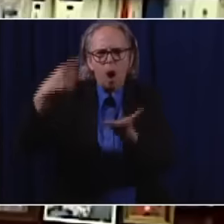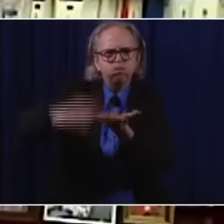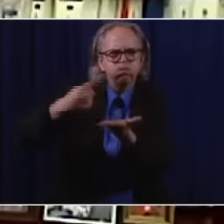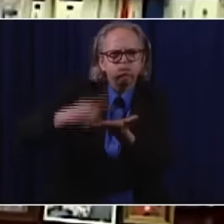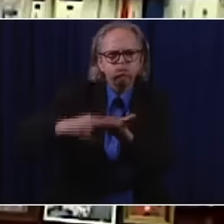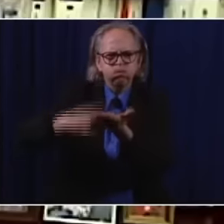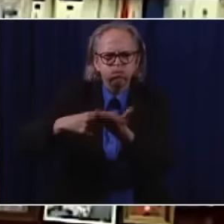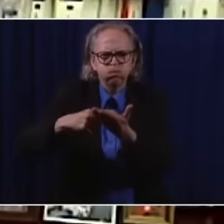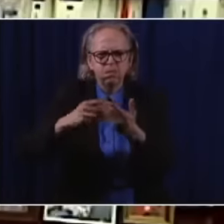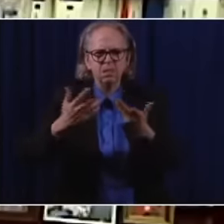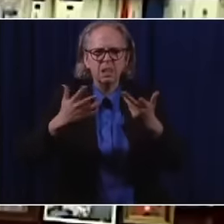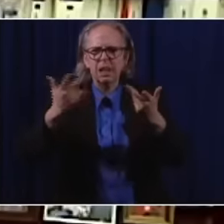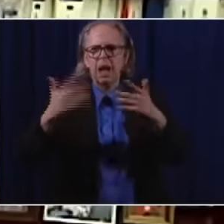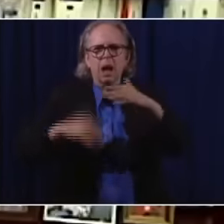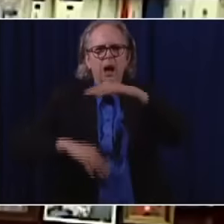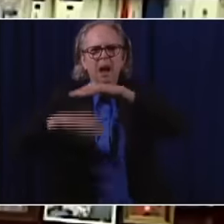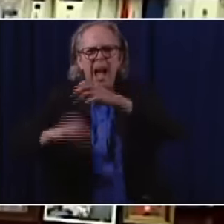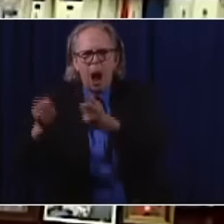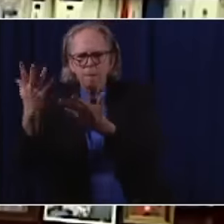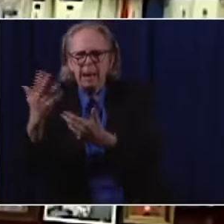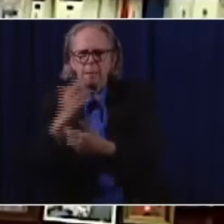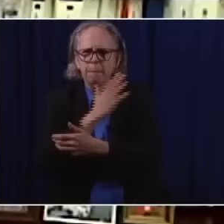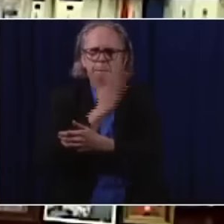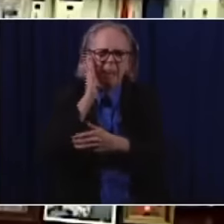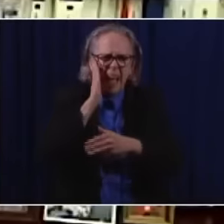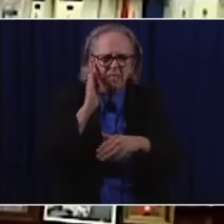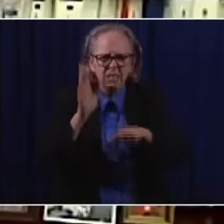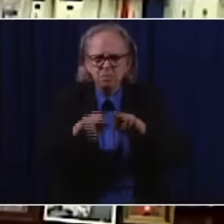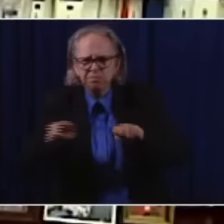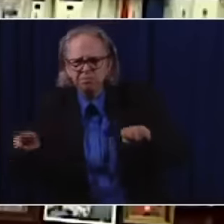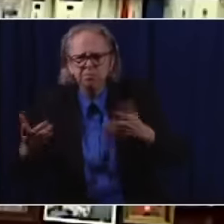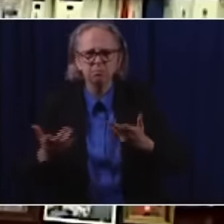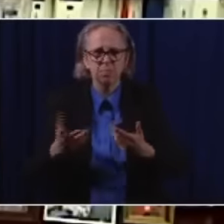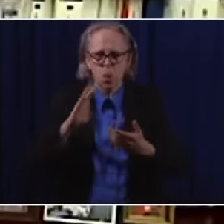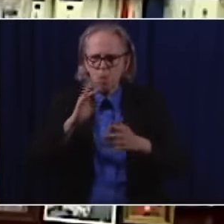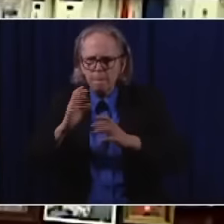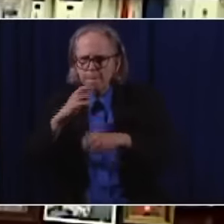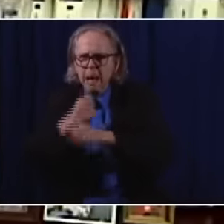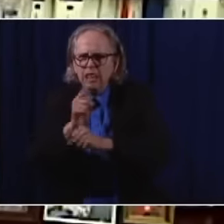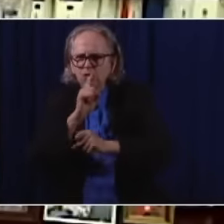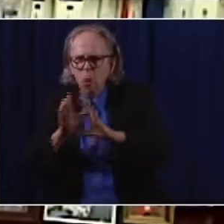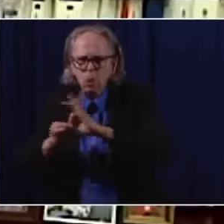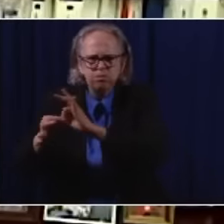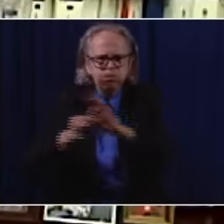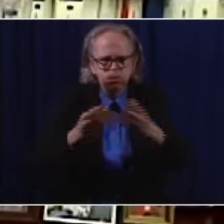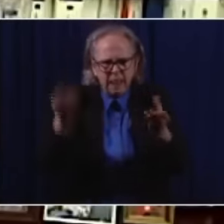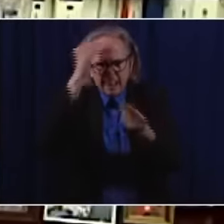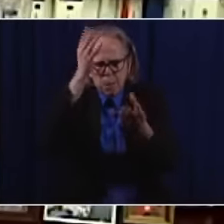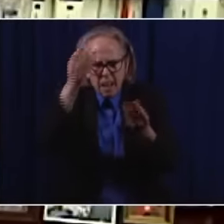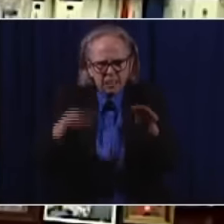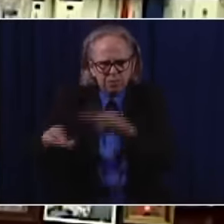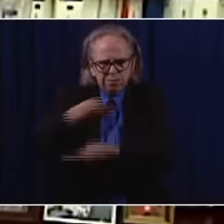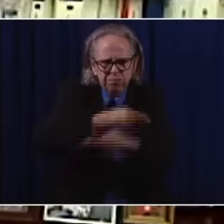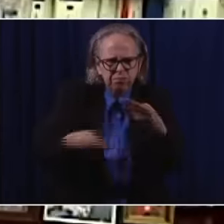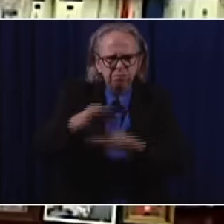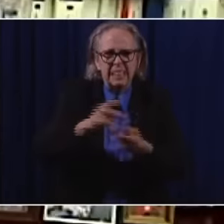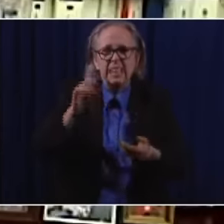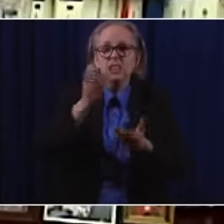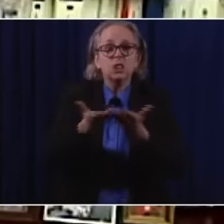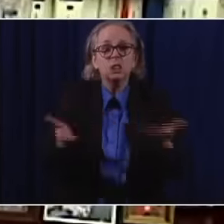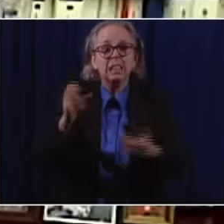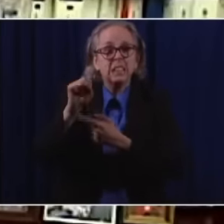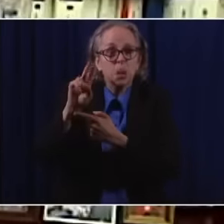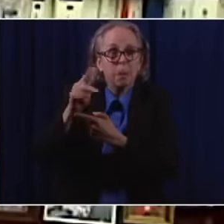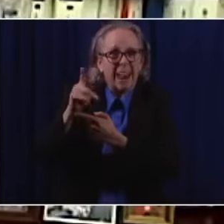of patients, making sure that we're coordinating things well around the zone. In fact, just yesterday at noon, we stood back up our